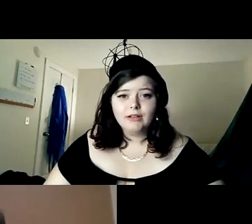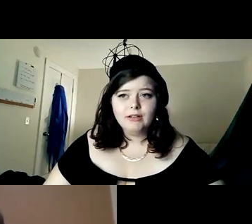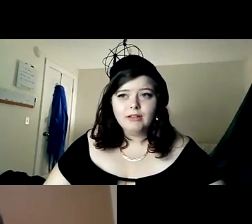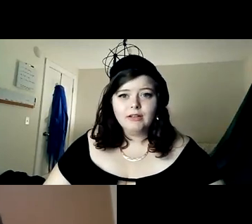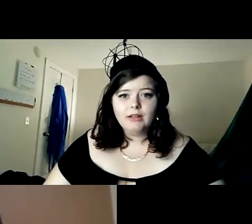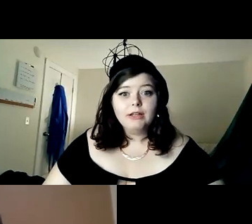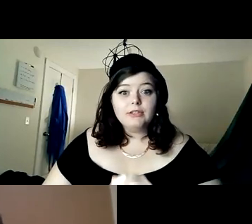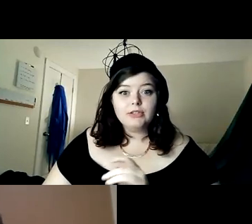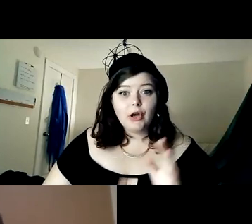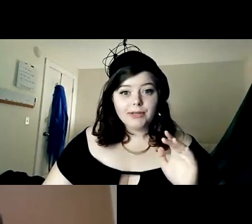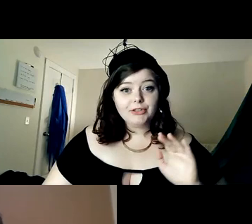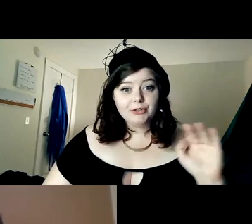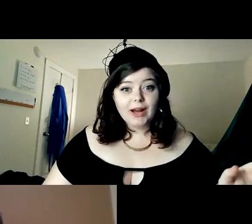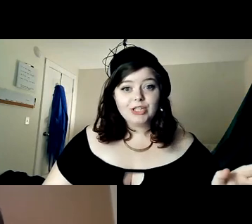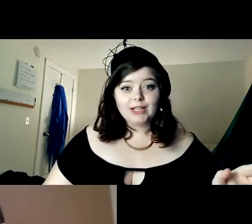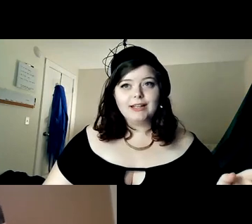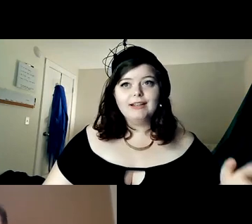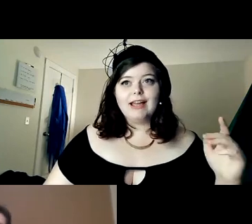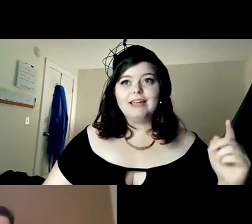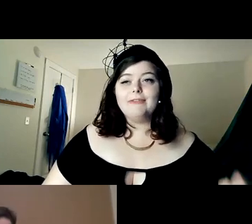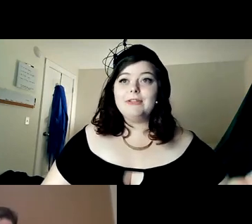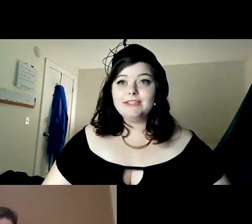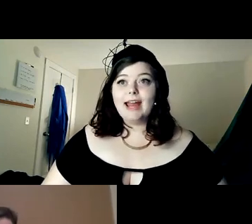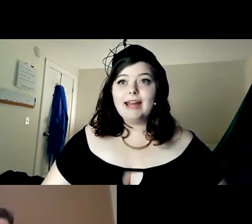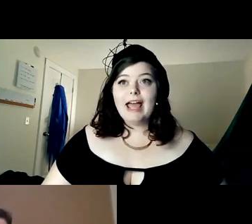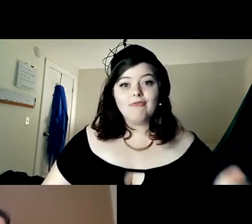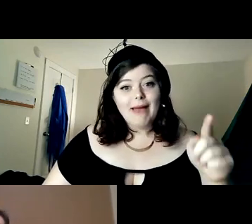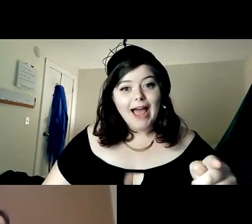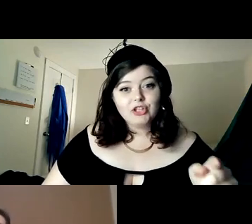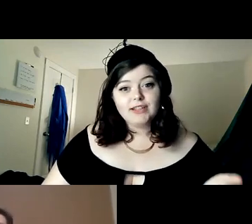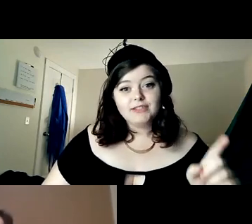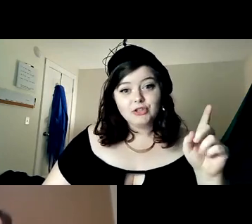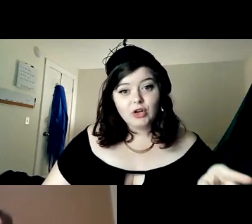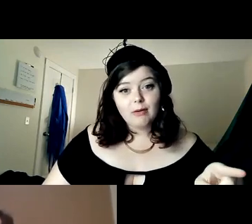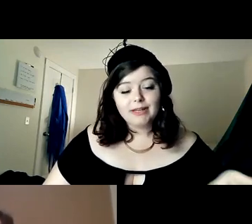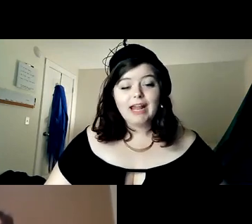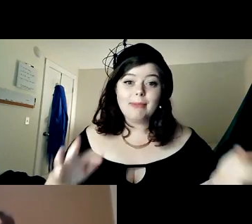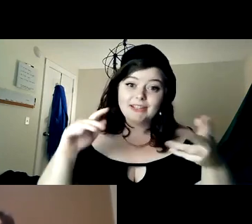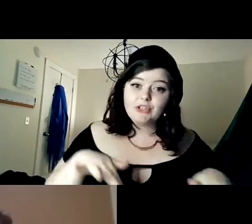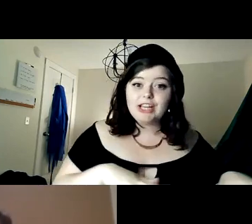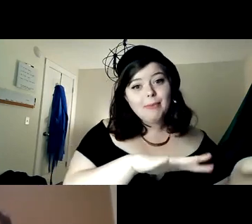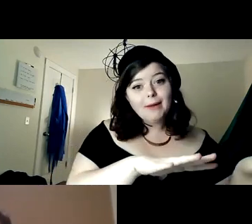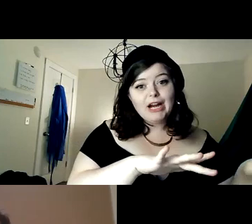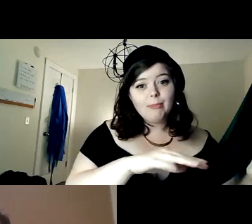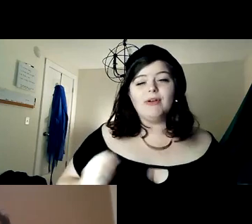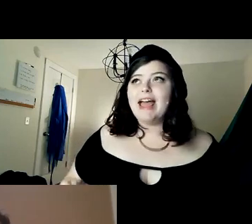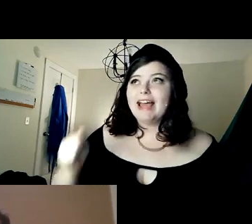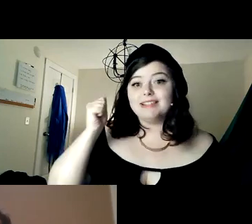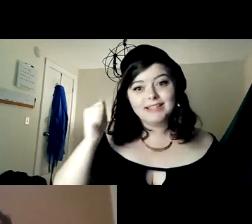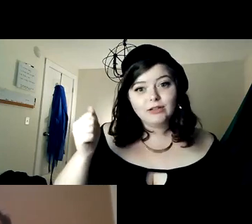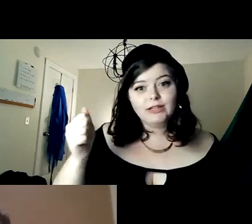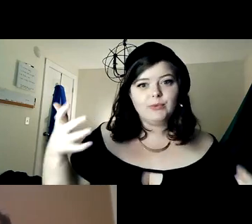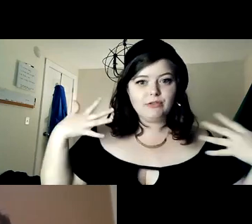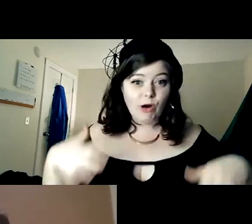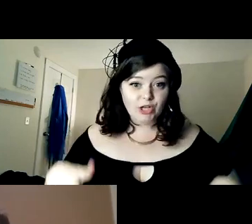director. To go in a new direction. Like, if you decided to have Mac dressed as Trump and had him exhumed chased by bear, but one that had